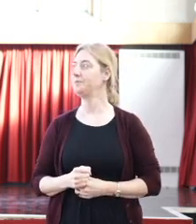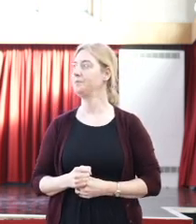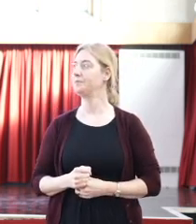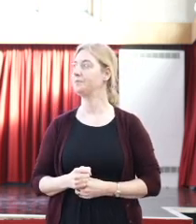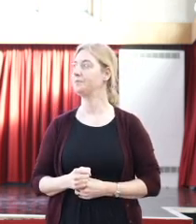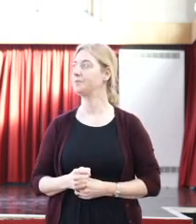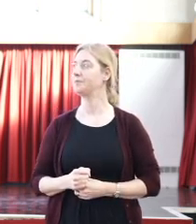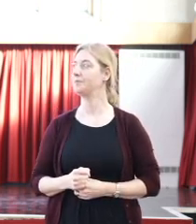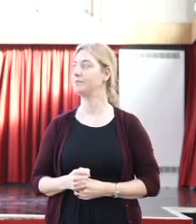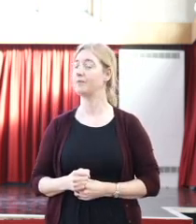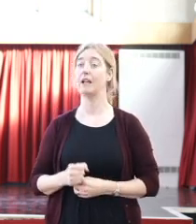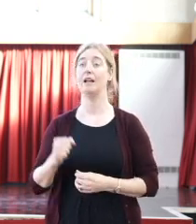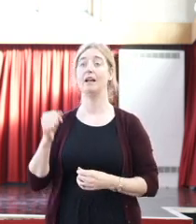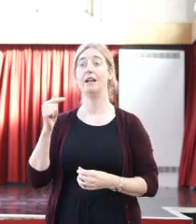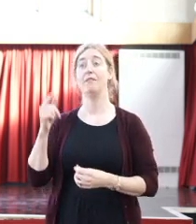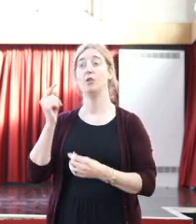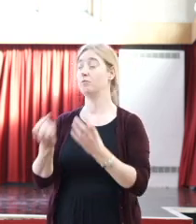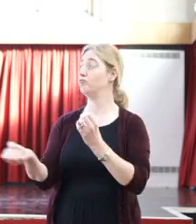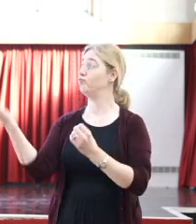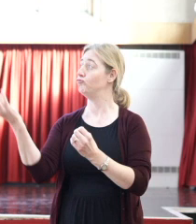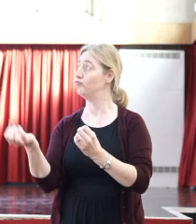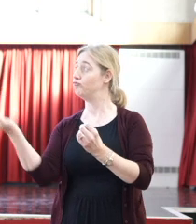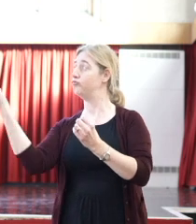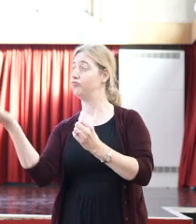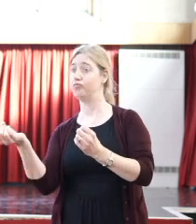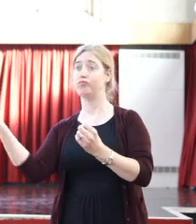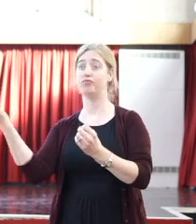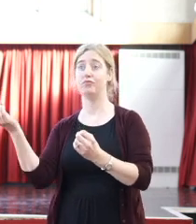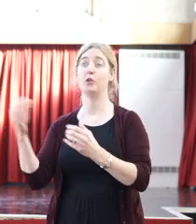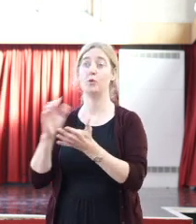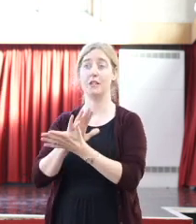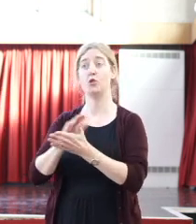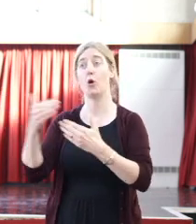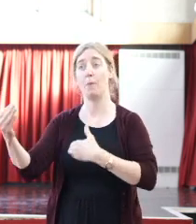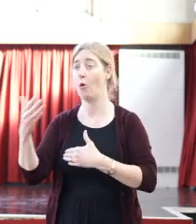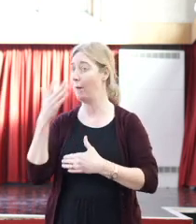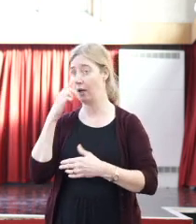This is all much more engaging when it's interspersed by my really cool videos.